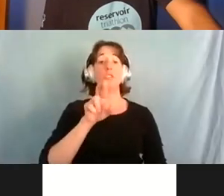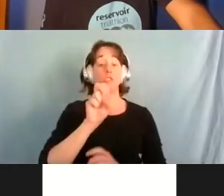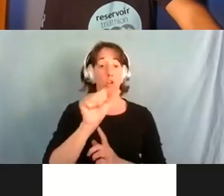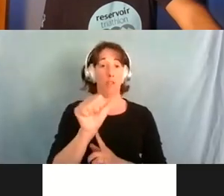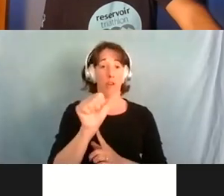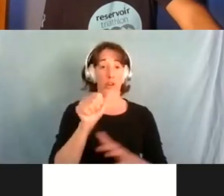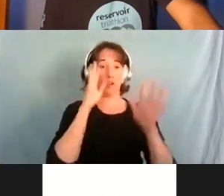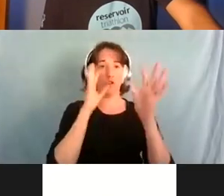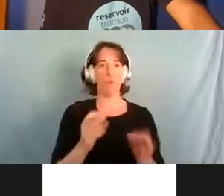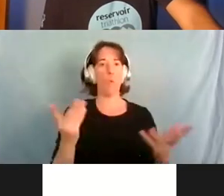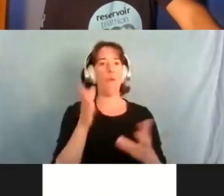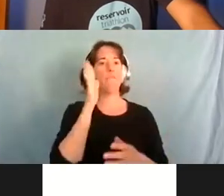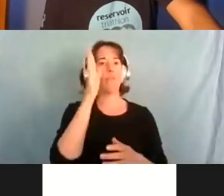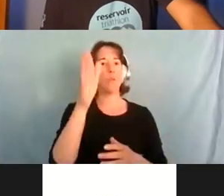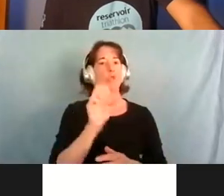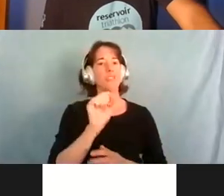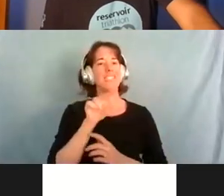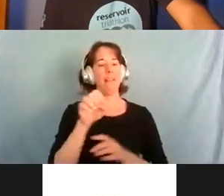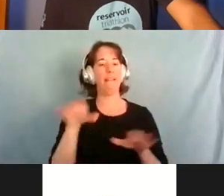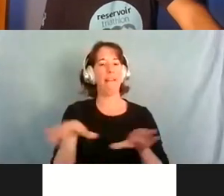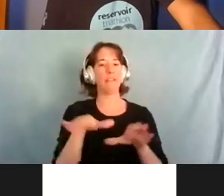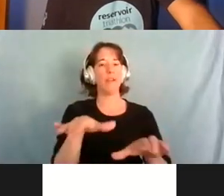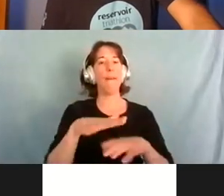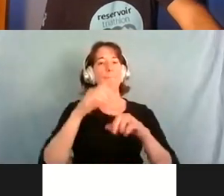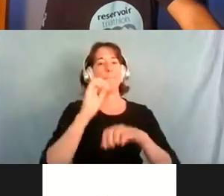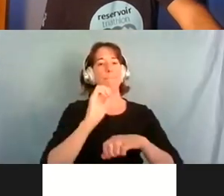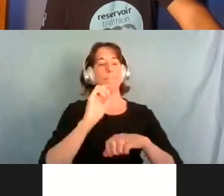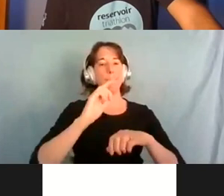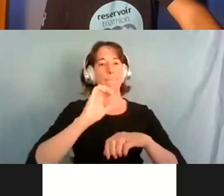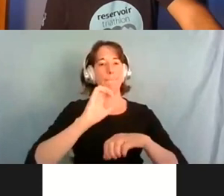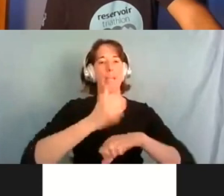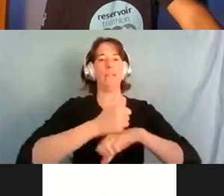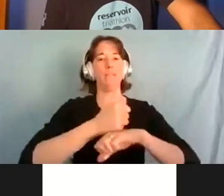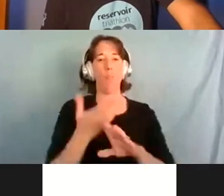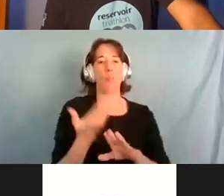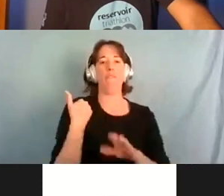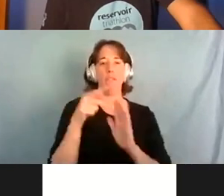action it's going to analyze based on its previous policy.